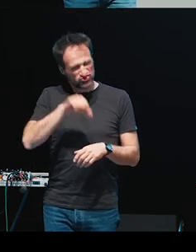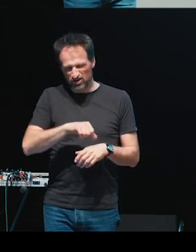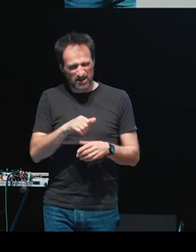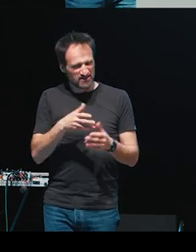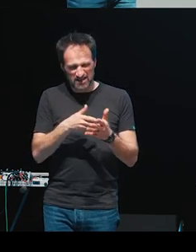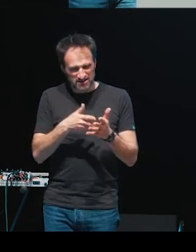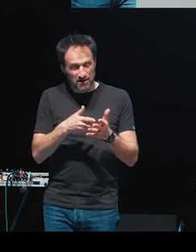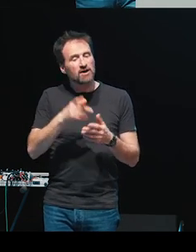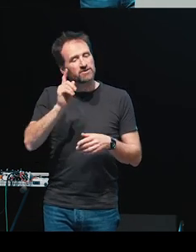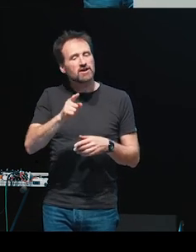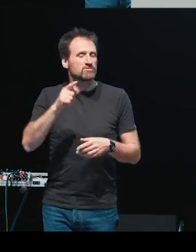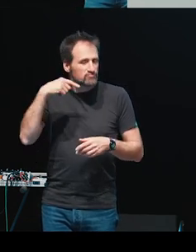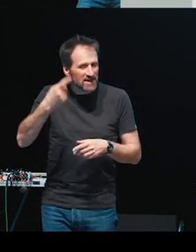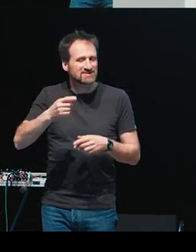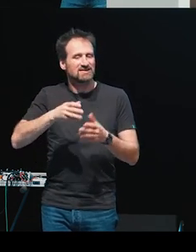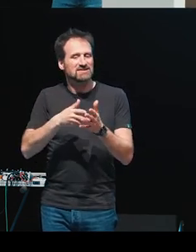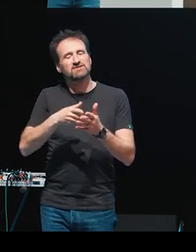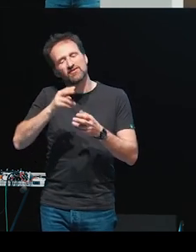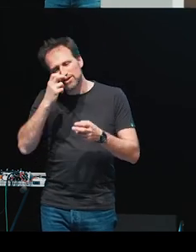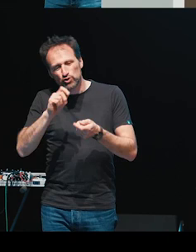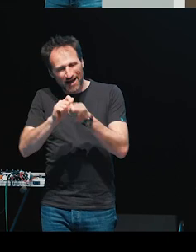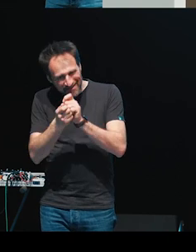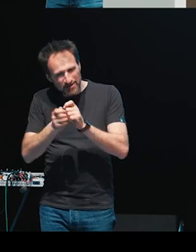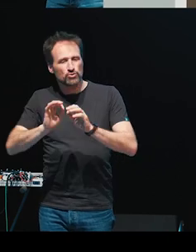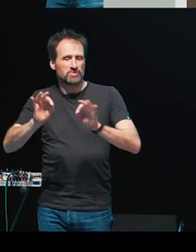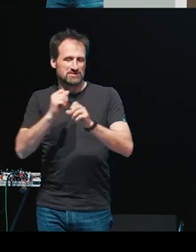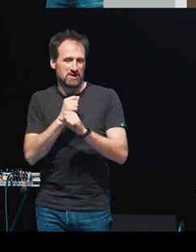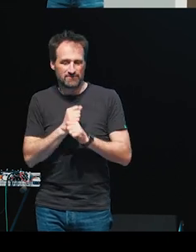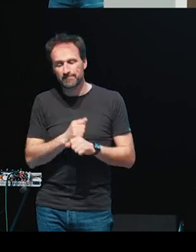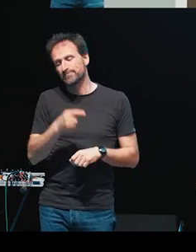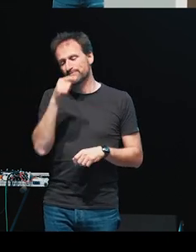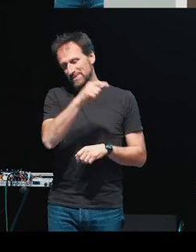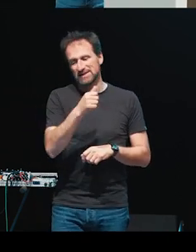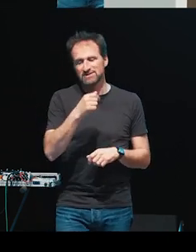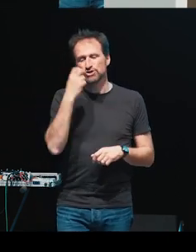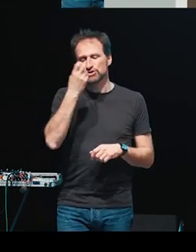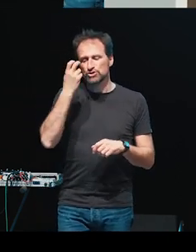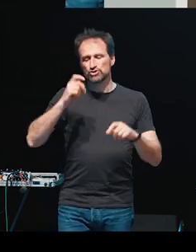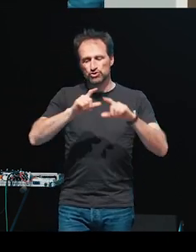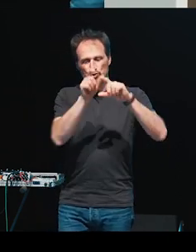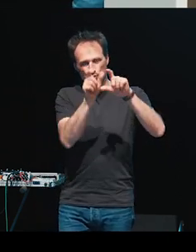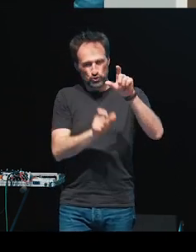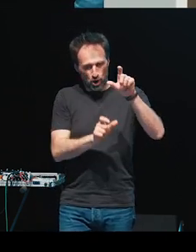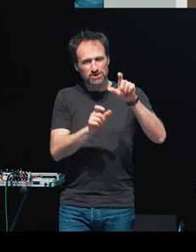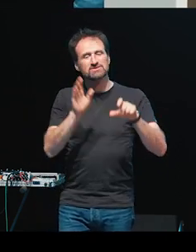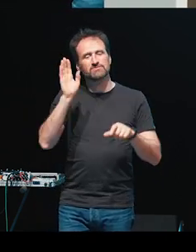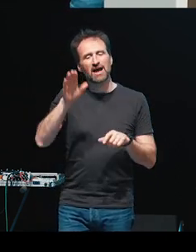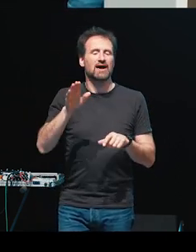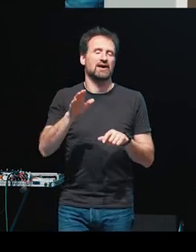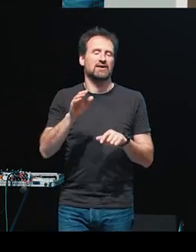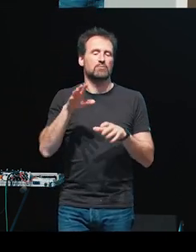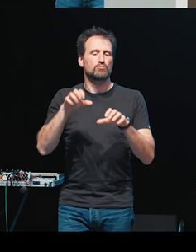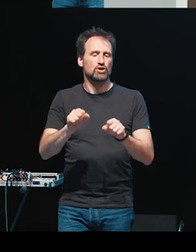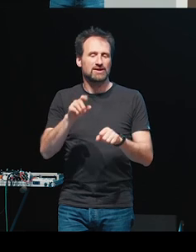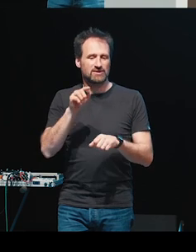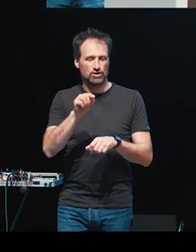example, this is a search result page in tablet of booking.com. A while back, the images what you see here